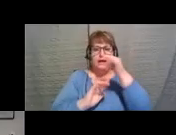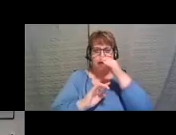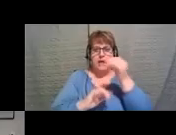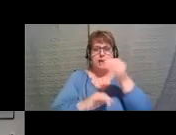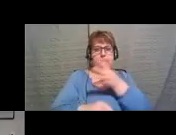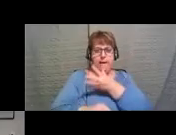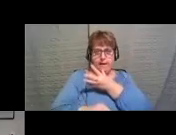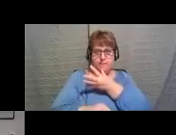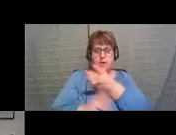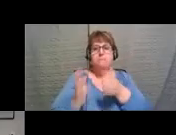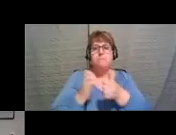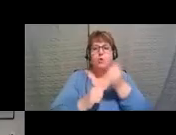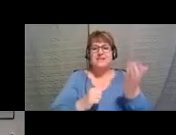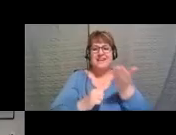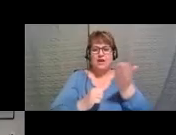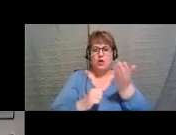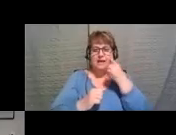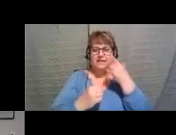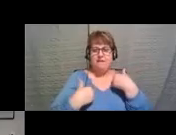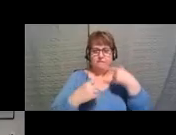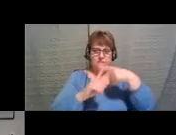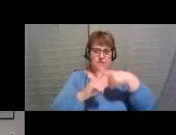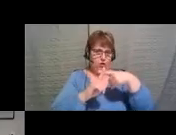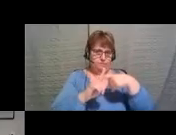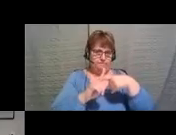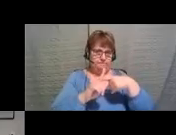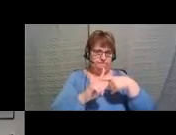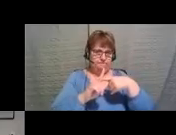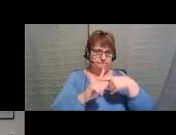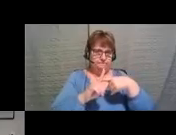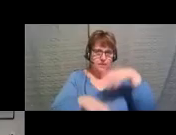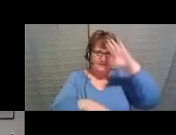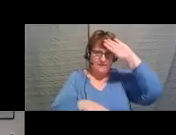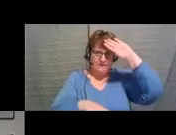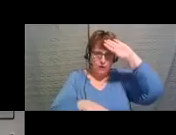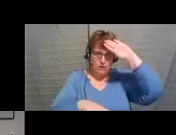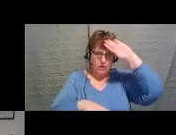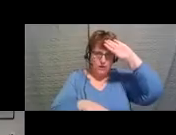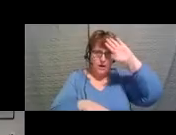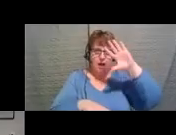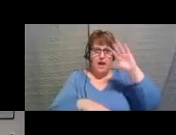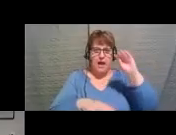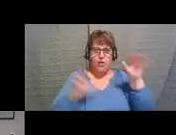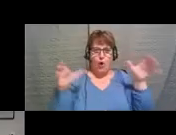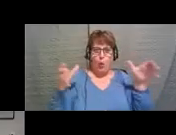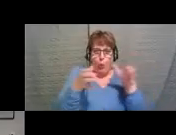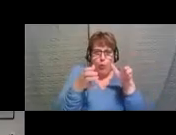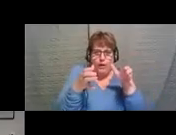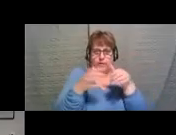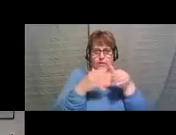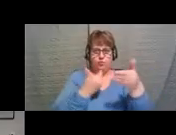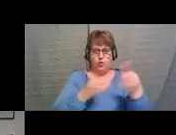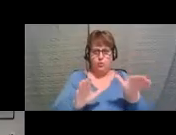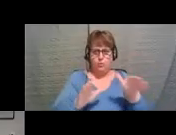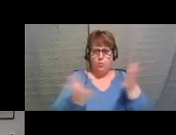them are here because of an acute fever. They have fever and they're crowded in this room. What